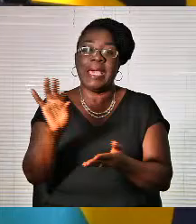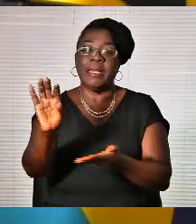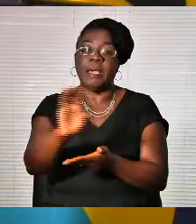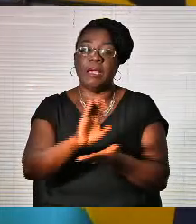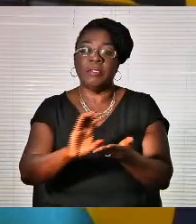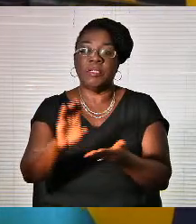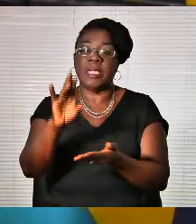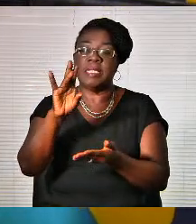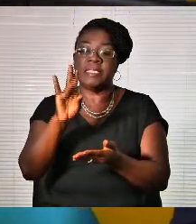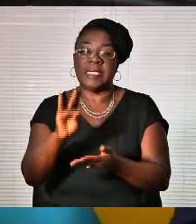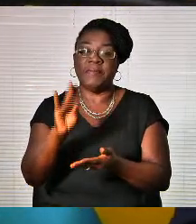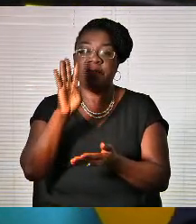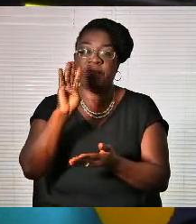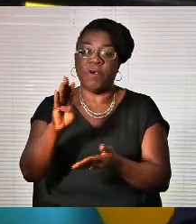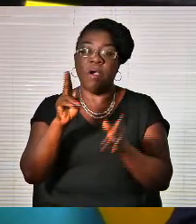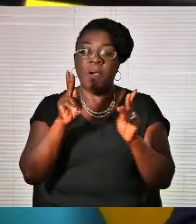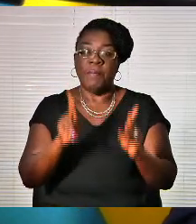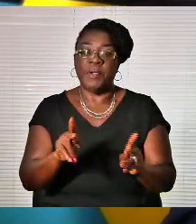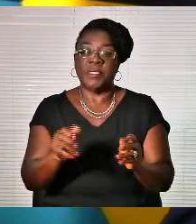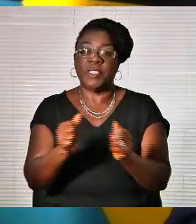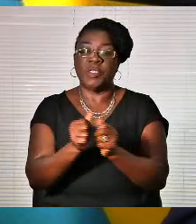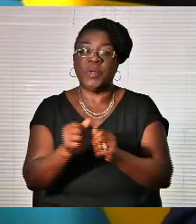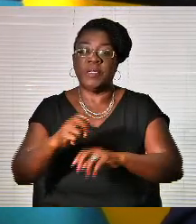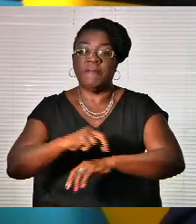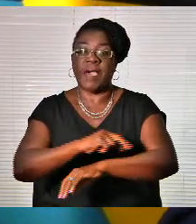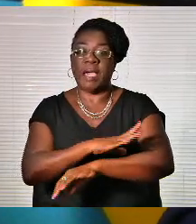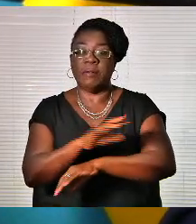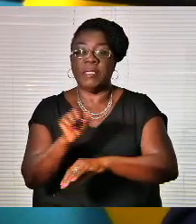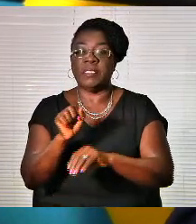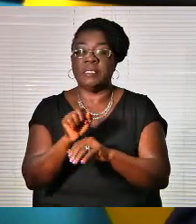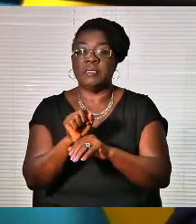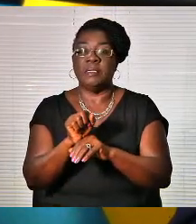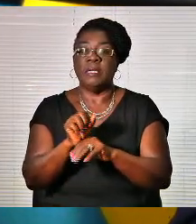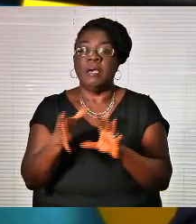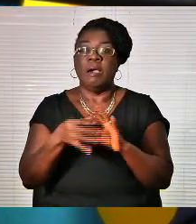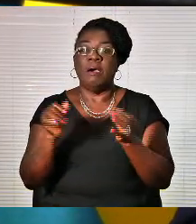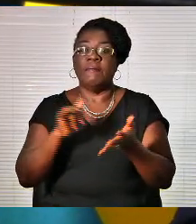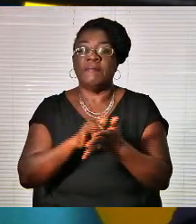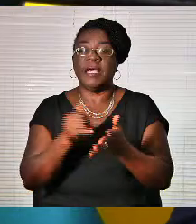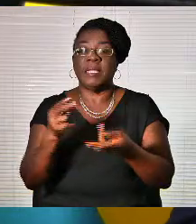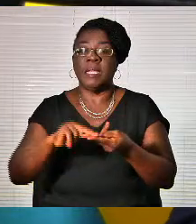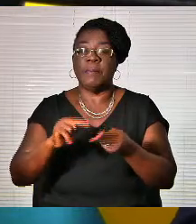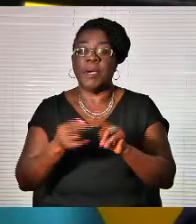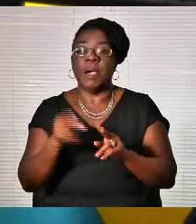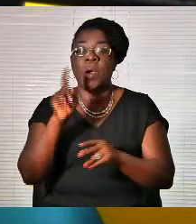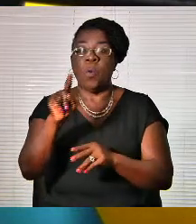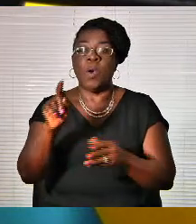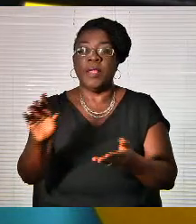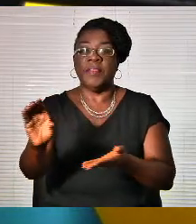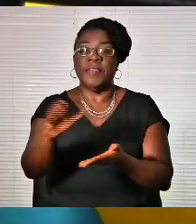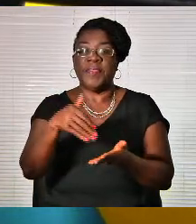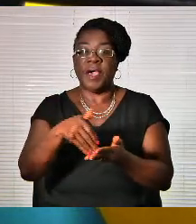2,974 confirmed cases of COVID-19. Of that number,